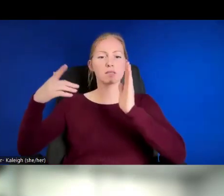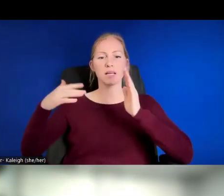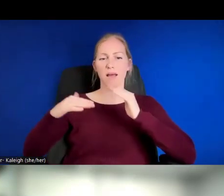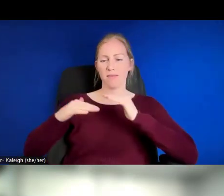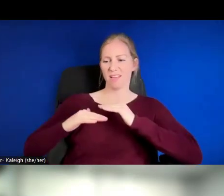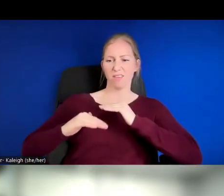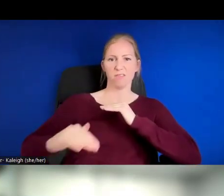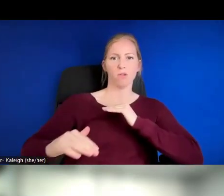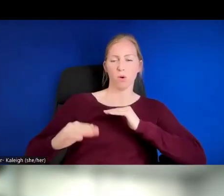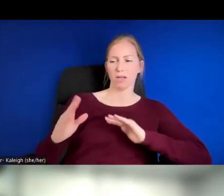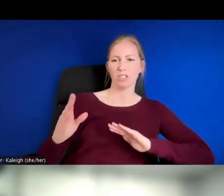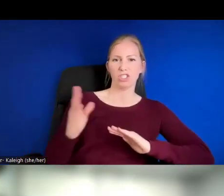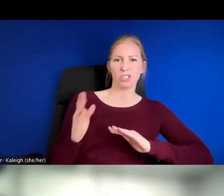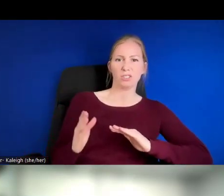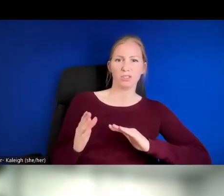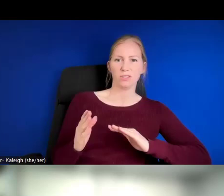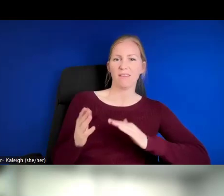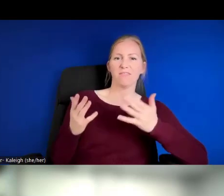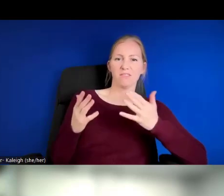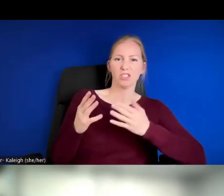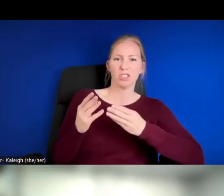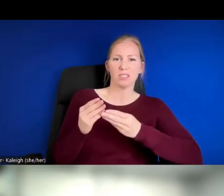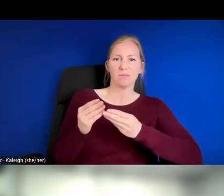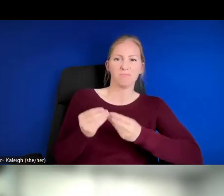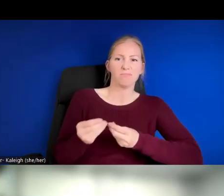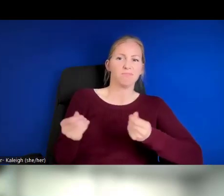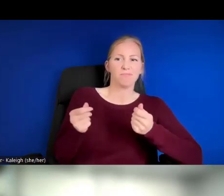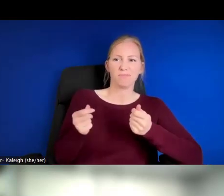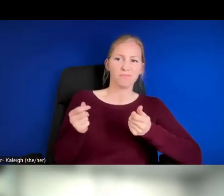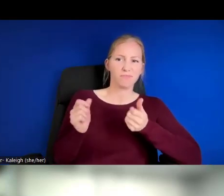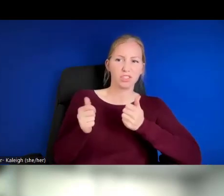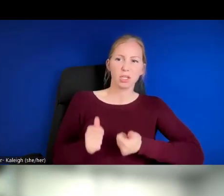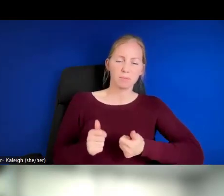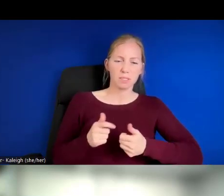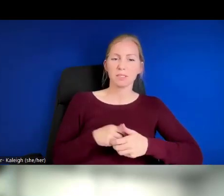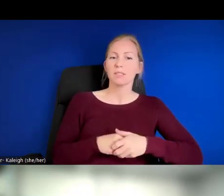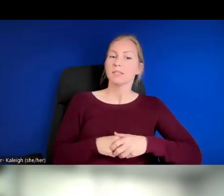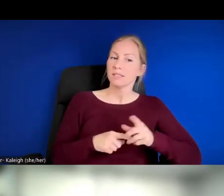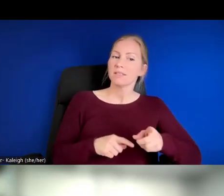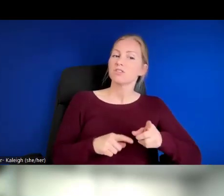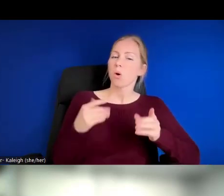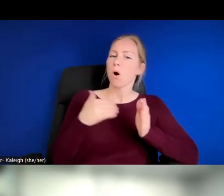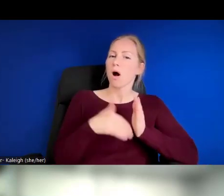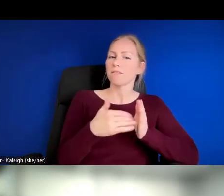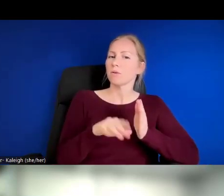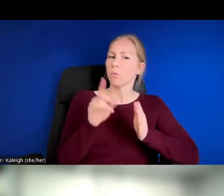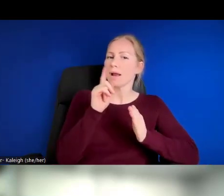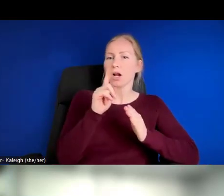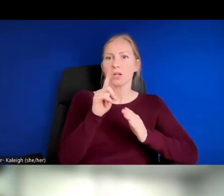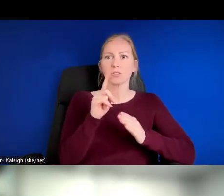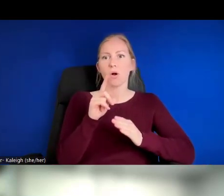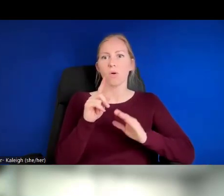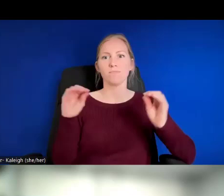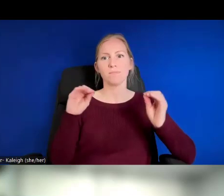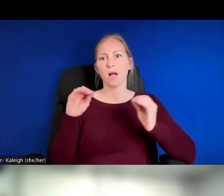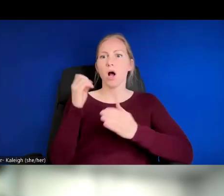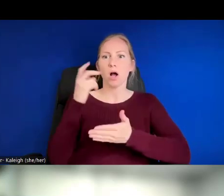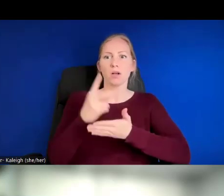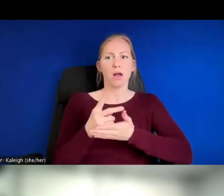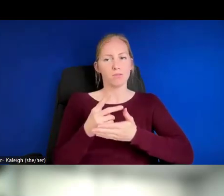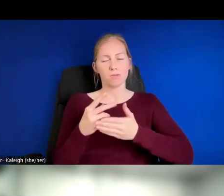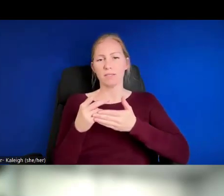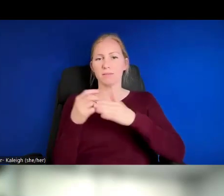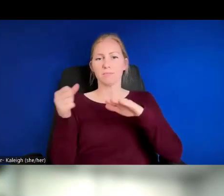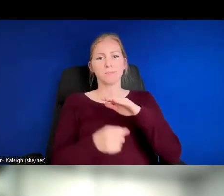that have chipped away. This is often where an unauthorized seclusion is going to take place. Because these